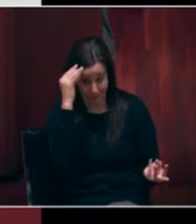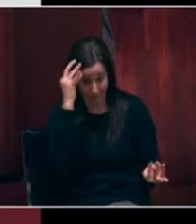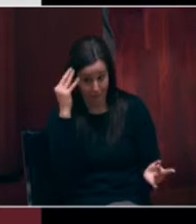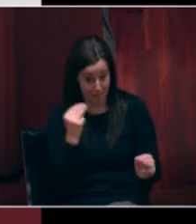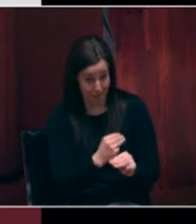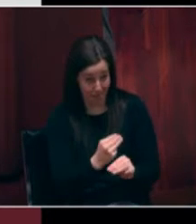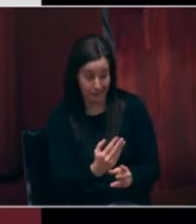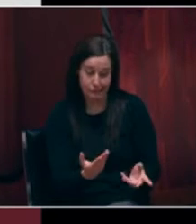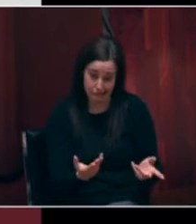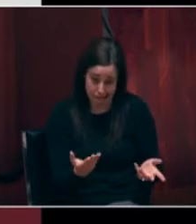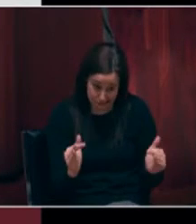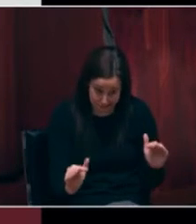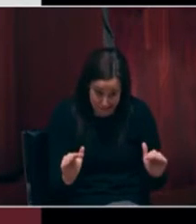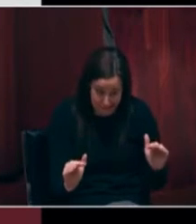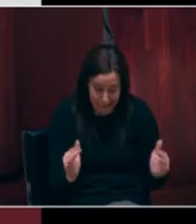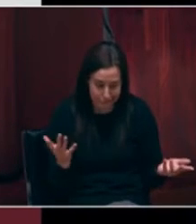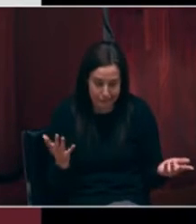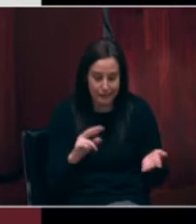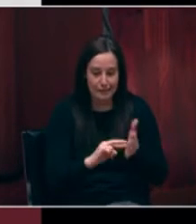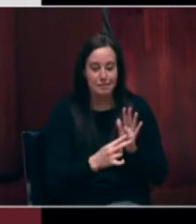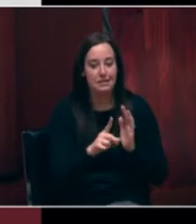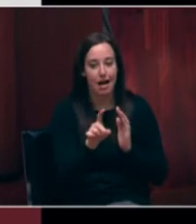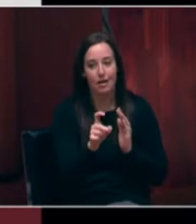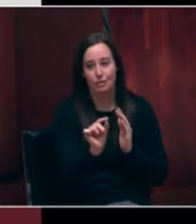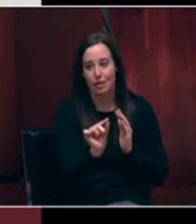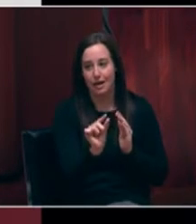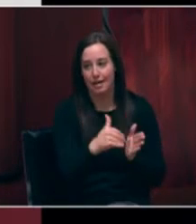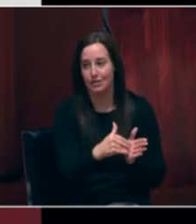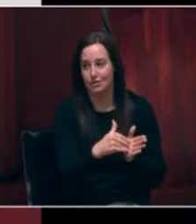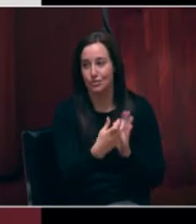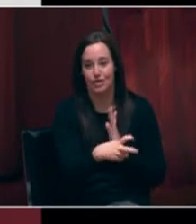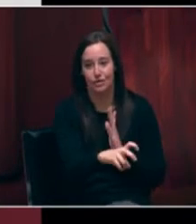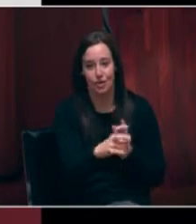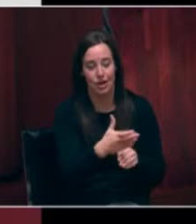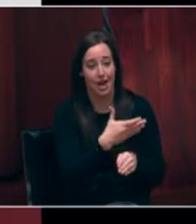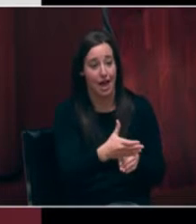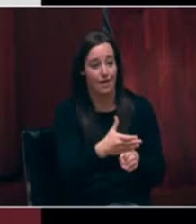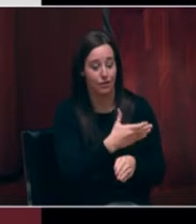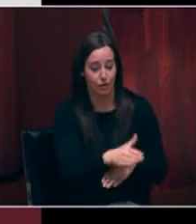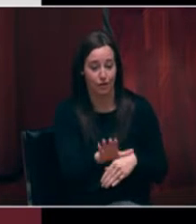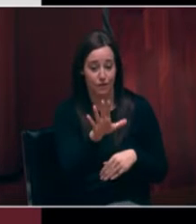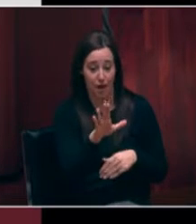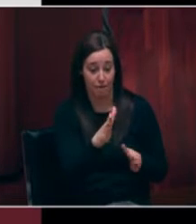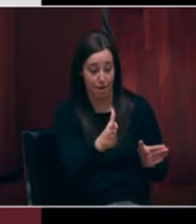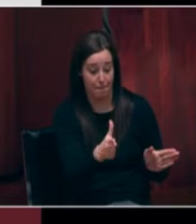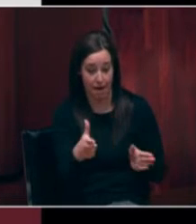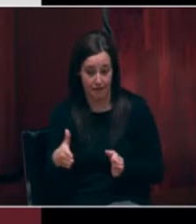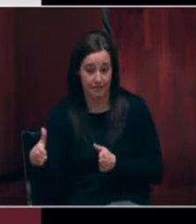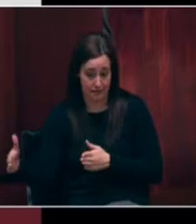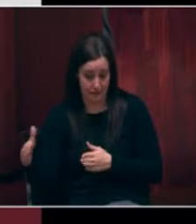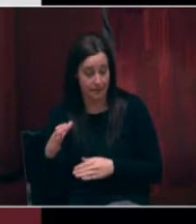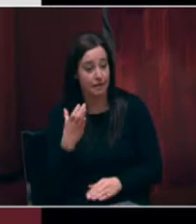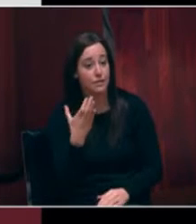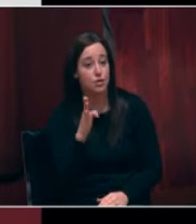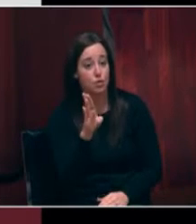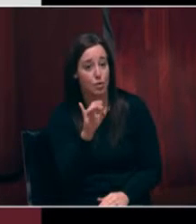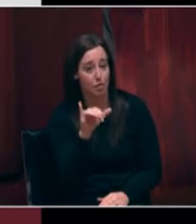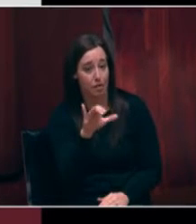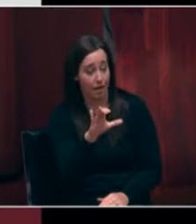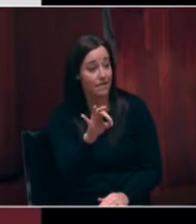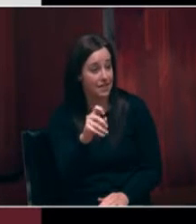you're talking about 120,000 transfers at an average of 5 boxes a cubic foot. So you can see that's going to be a lot